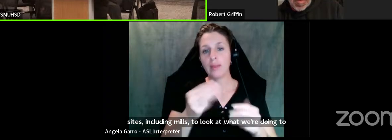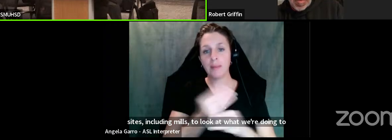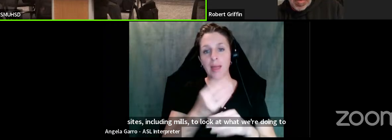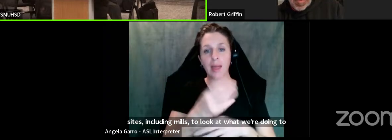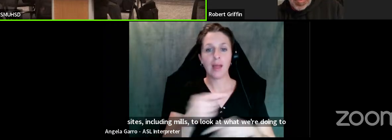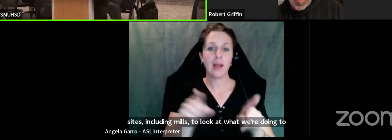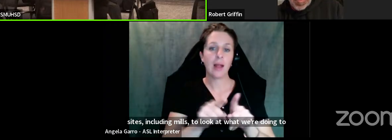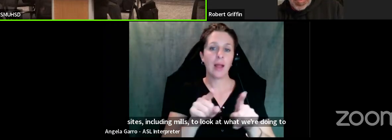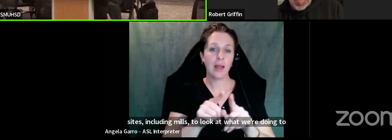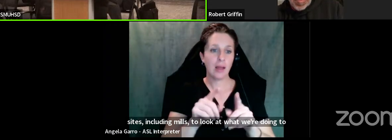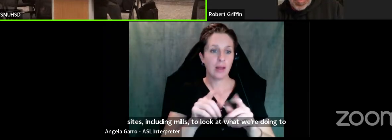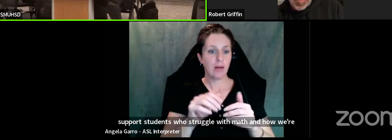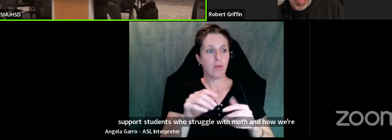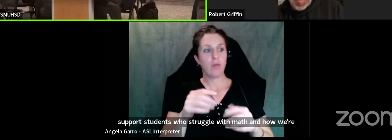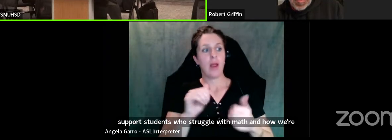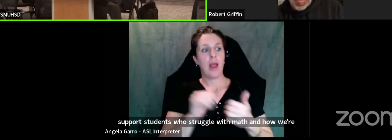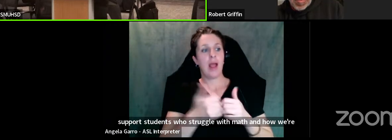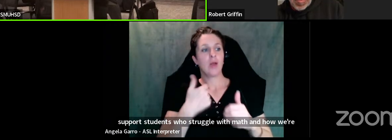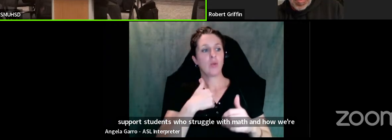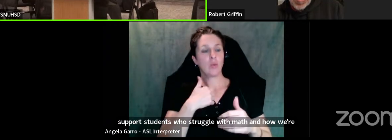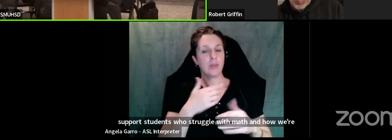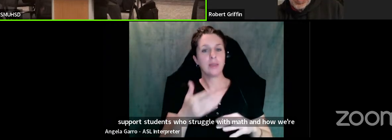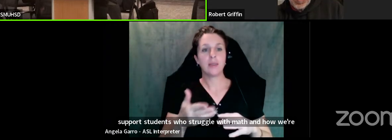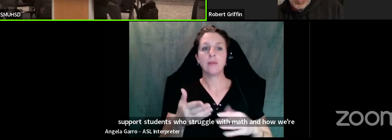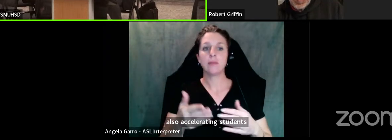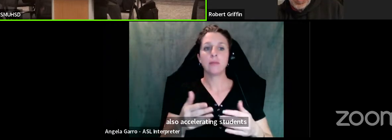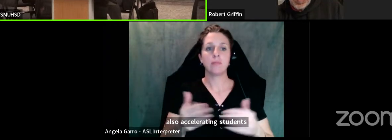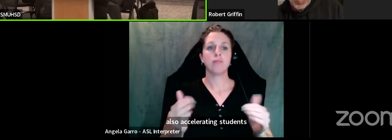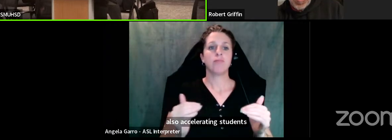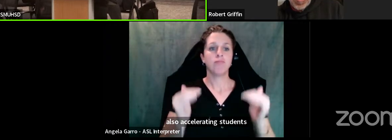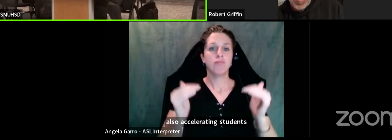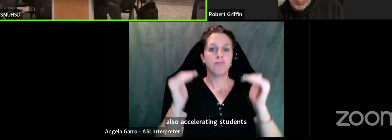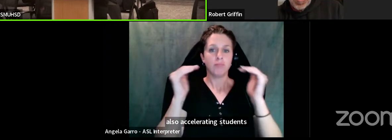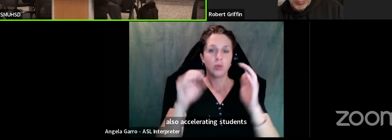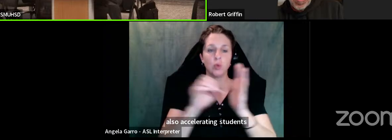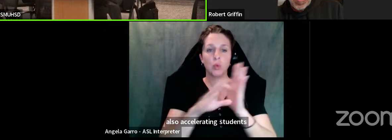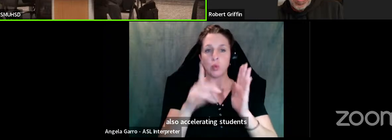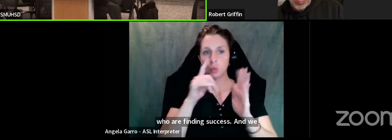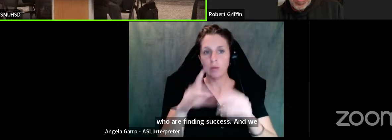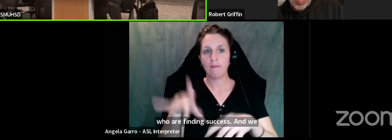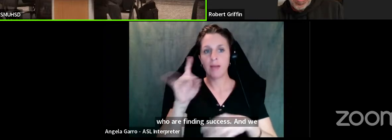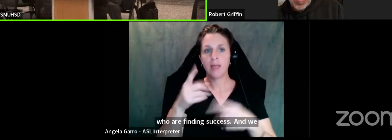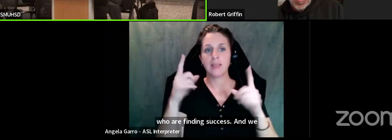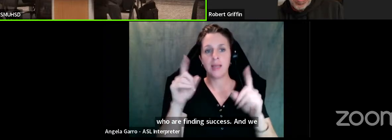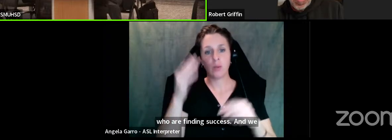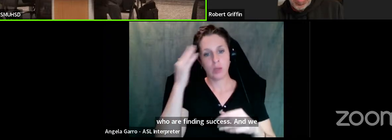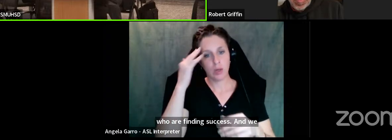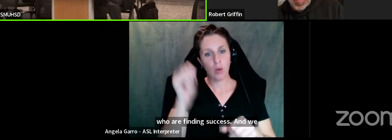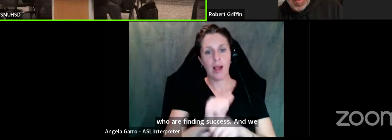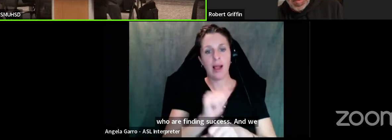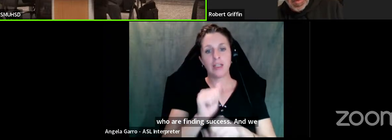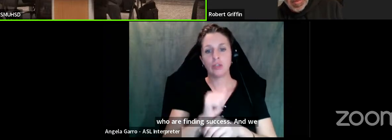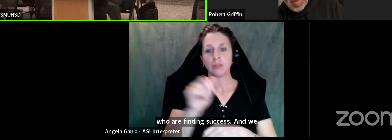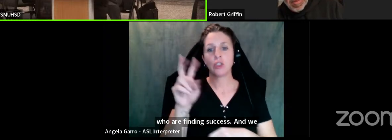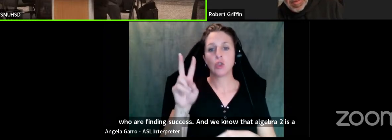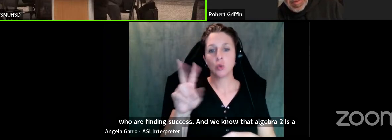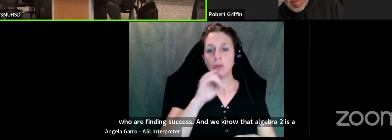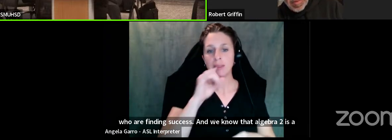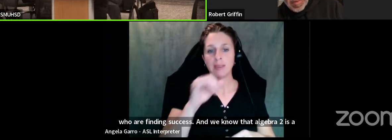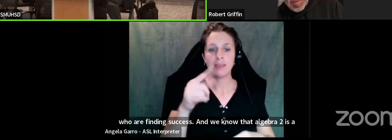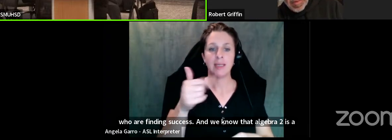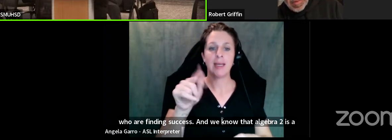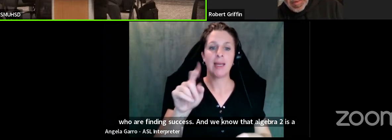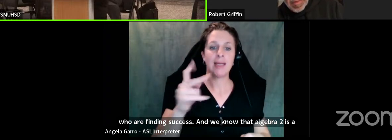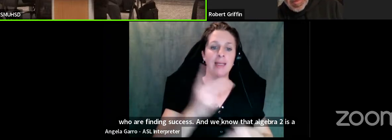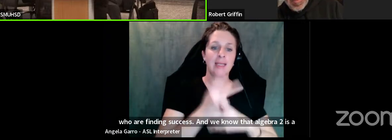also accelerating students who are finding success. And we know that Algebra 2 is a gatekeeper for our students in